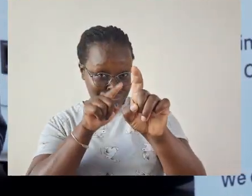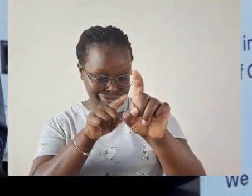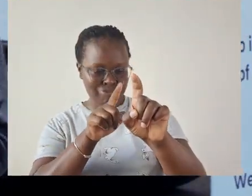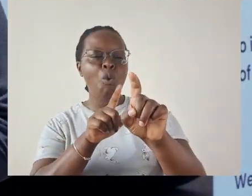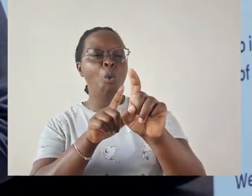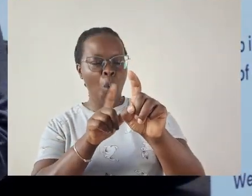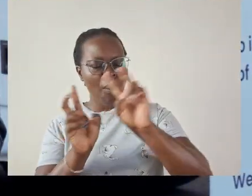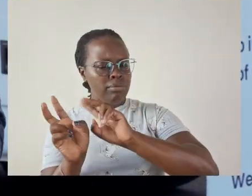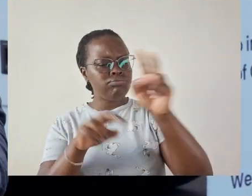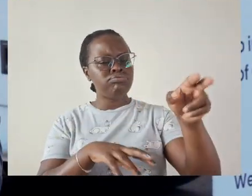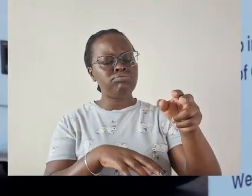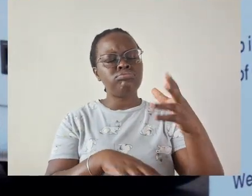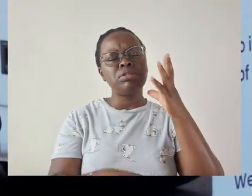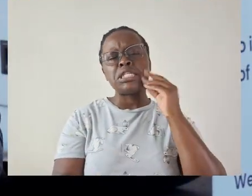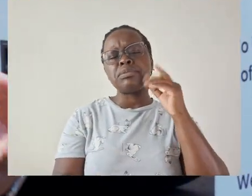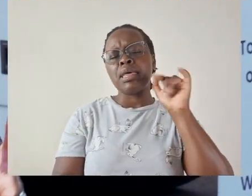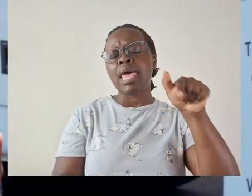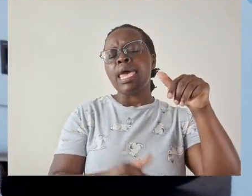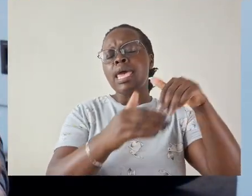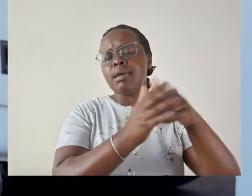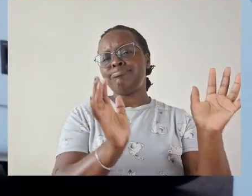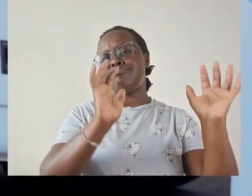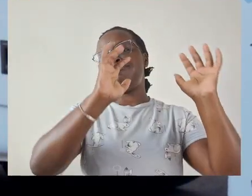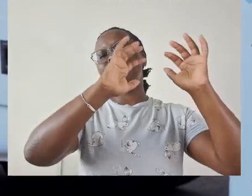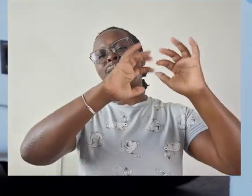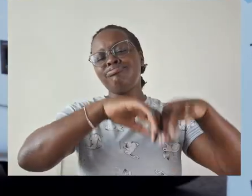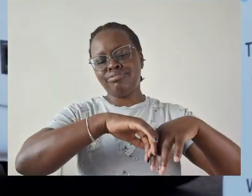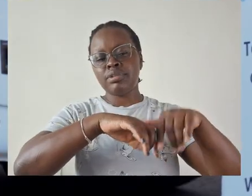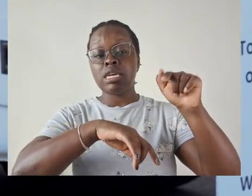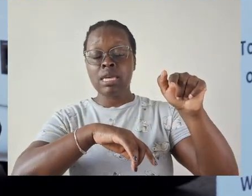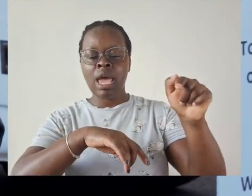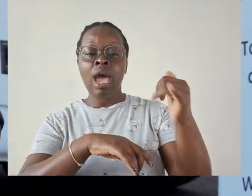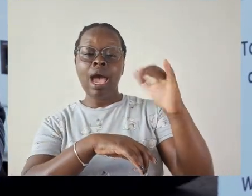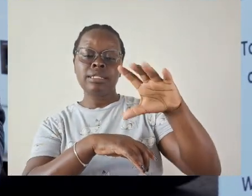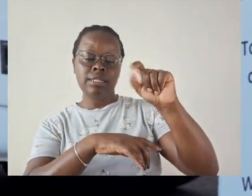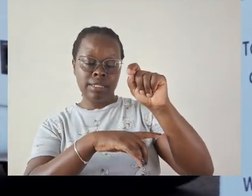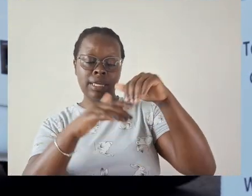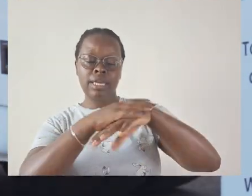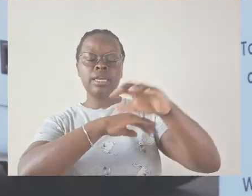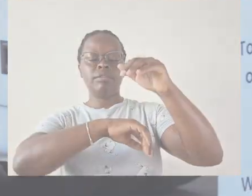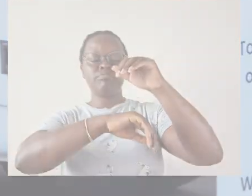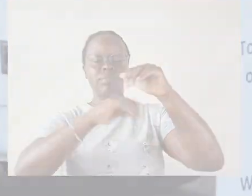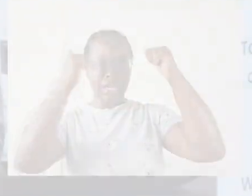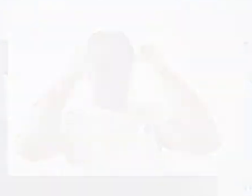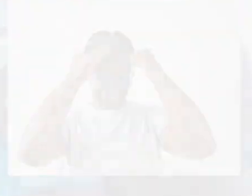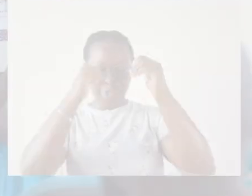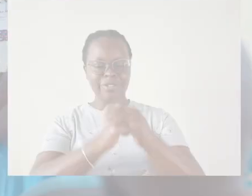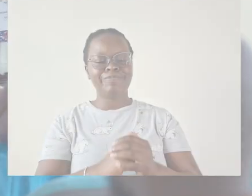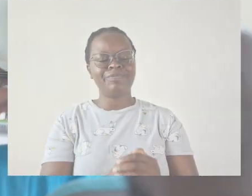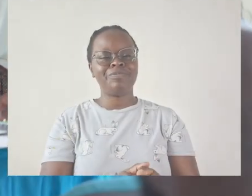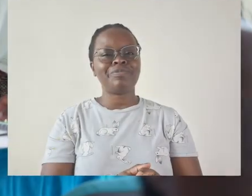teams, 6 pressing issues, 1 mission to bring their lived experiences into the heart of the ICT in education policy and conversation.